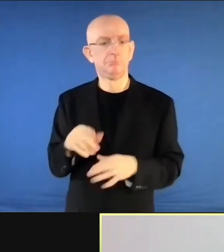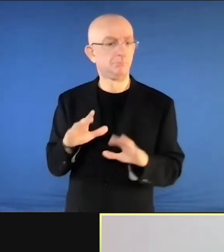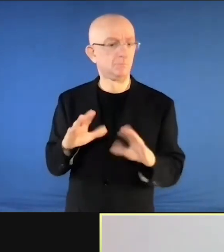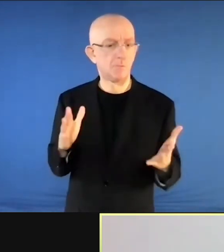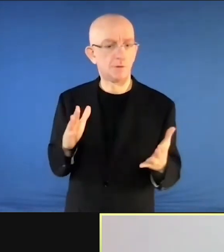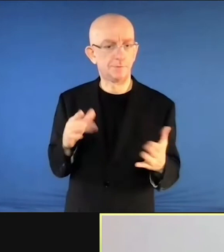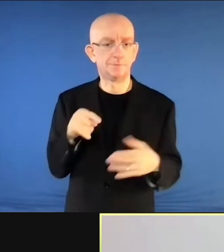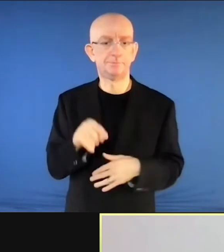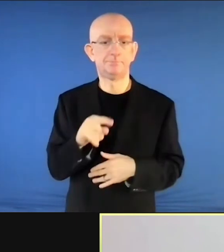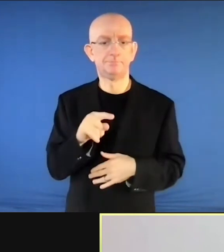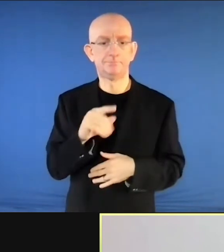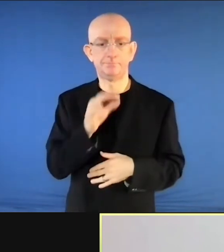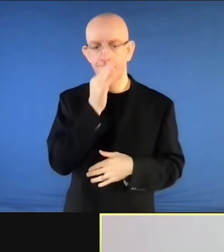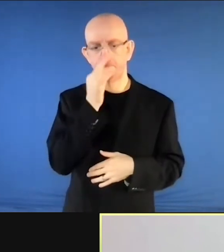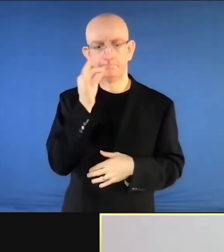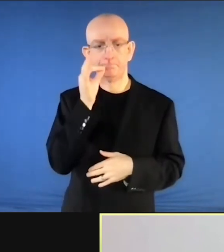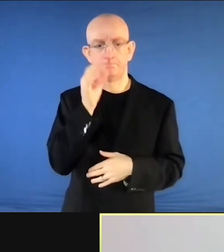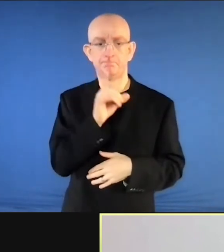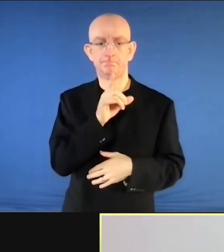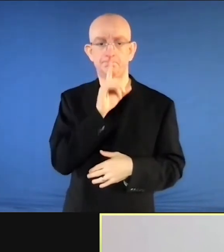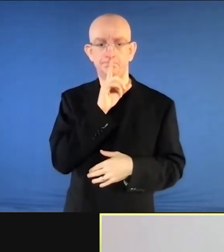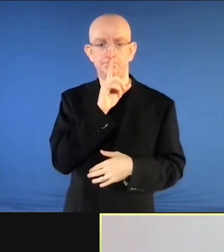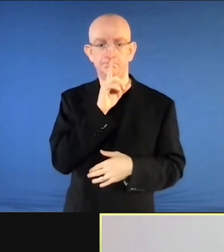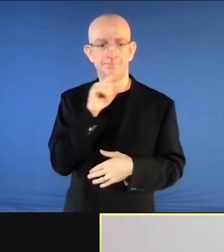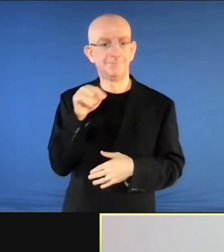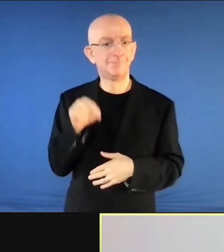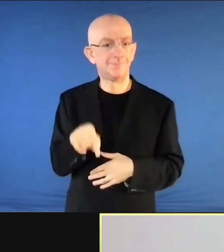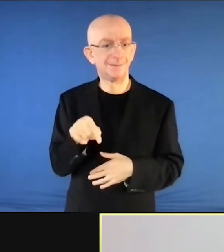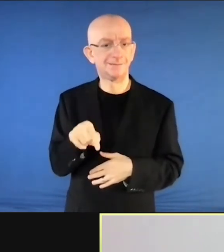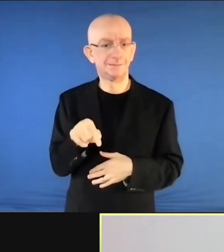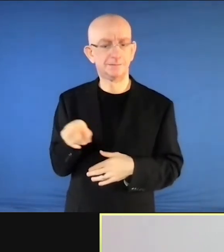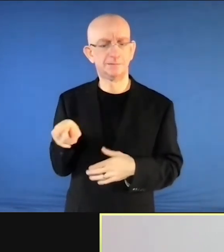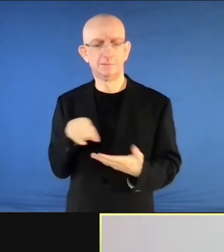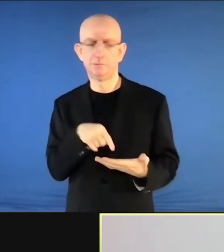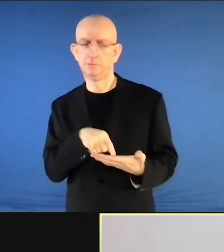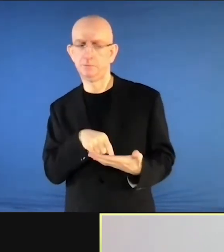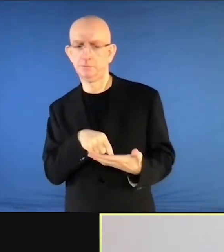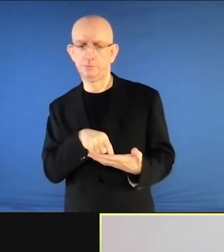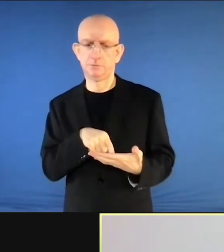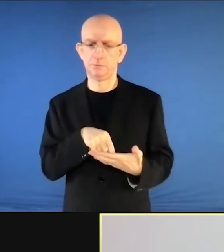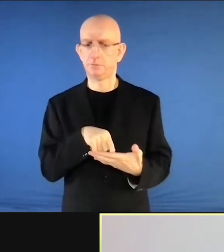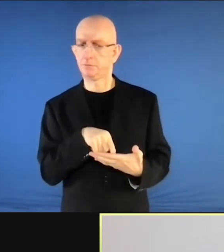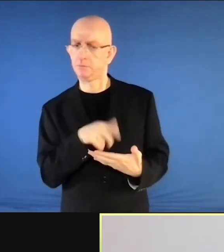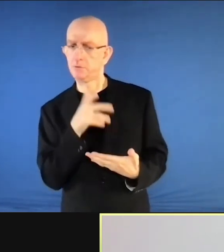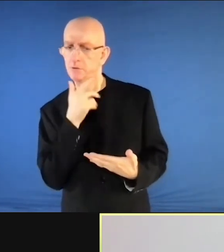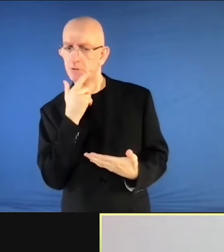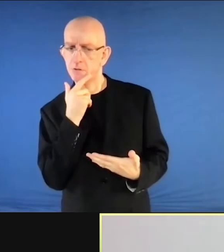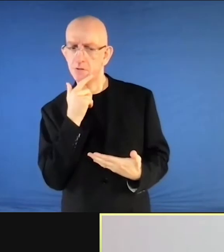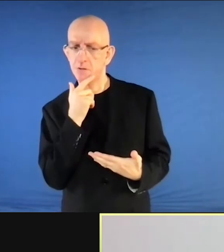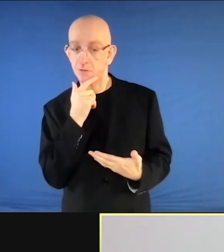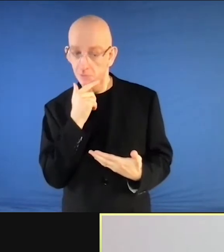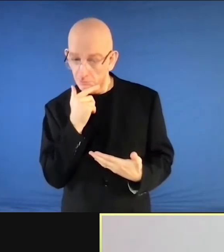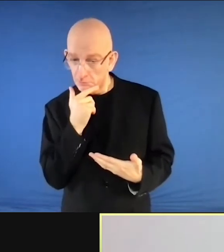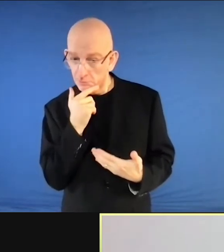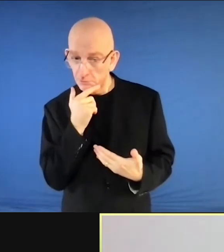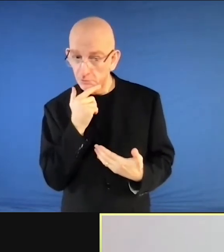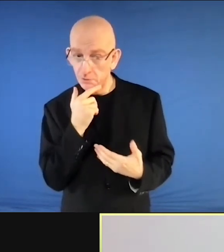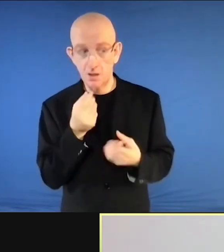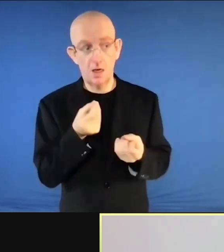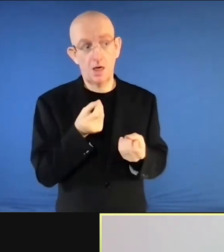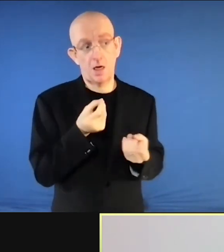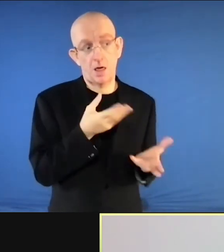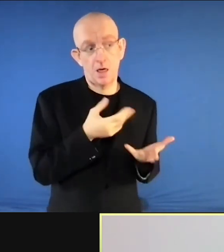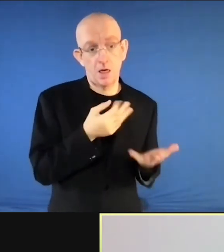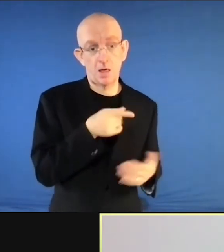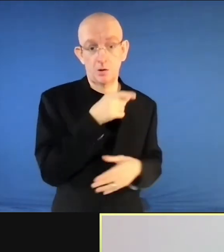that belief that the information they give out will be kept secret, because most of them are people from home, most of